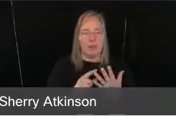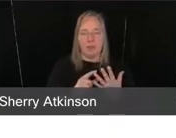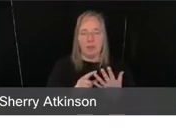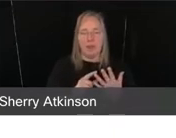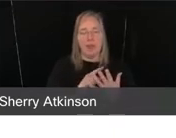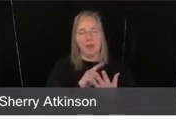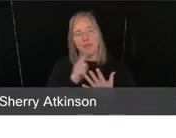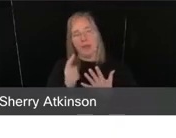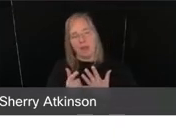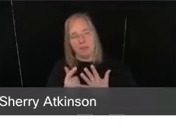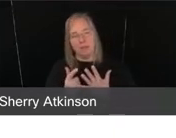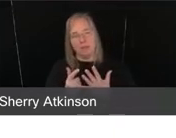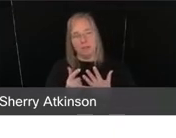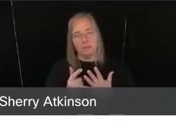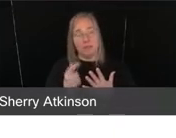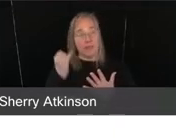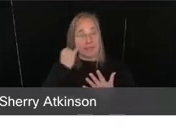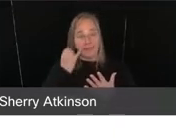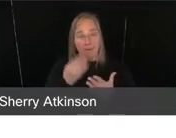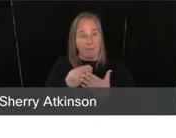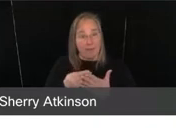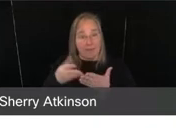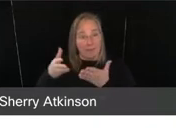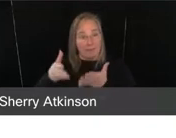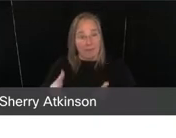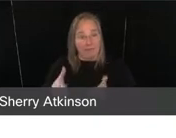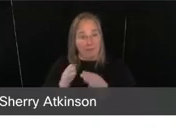subsequent, if there is still remaining revenue